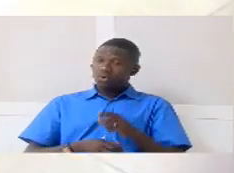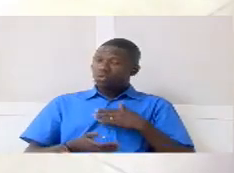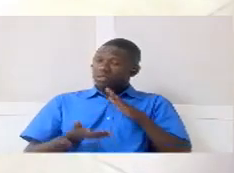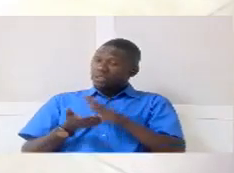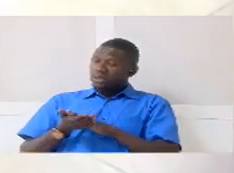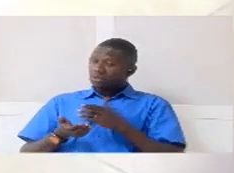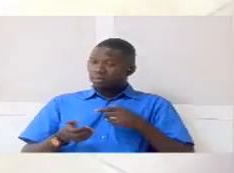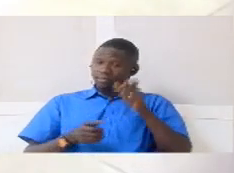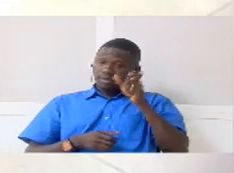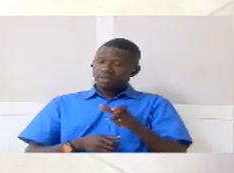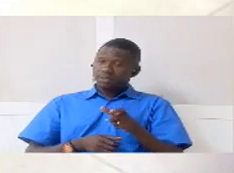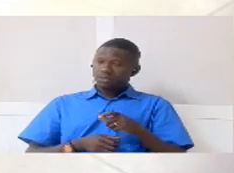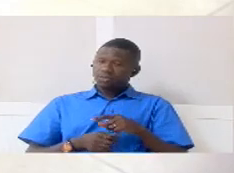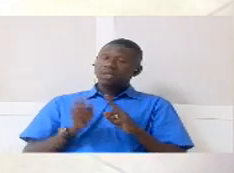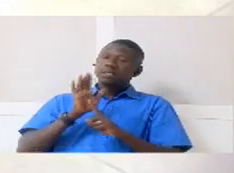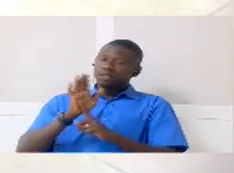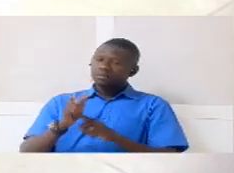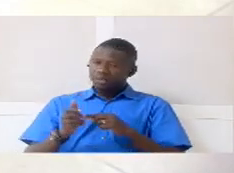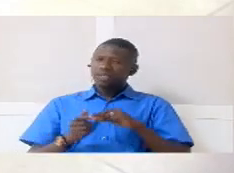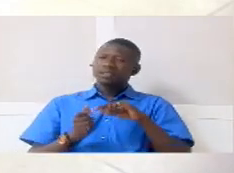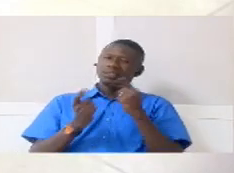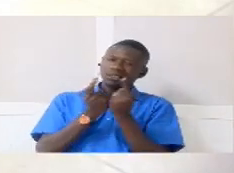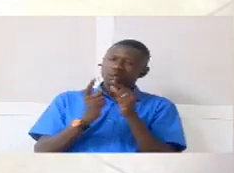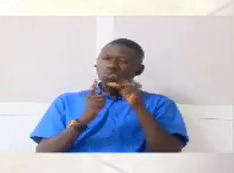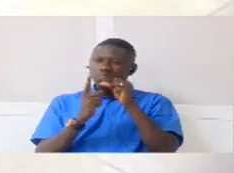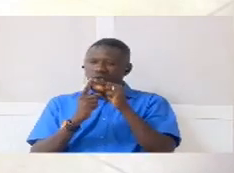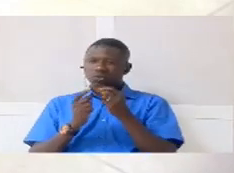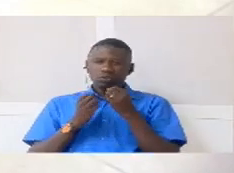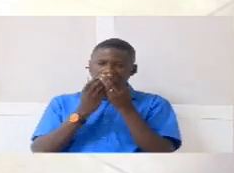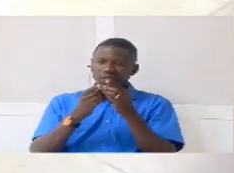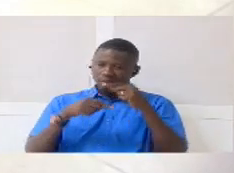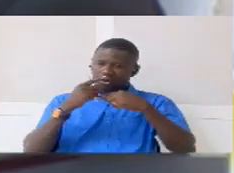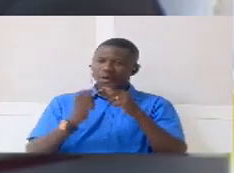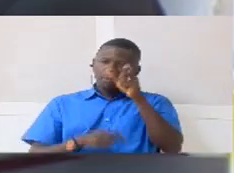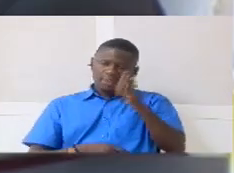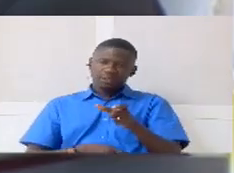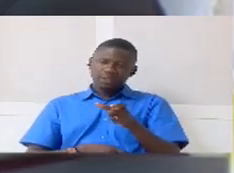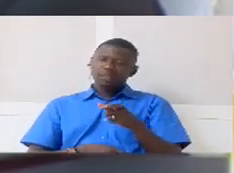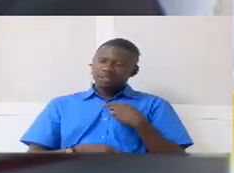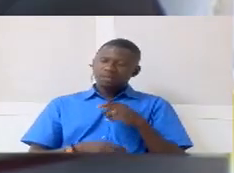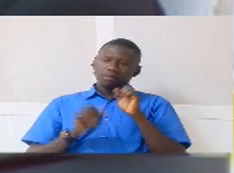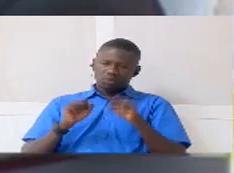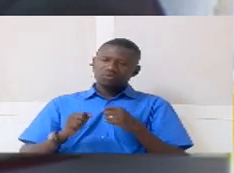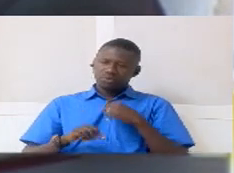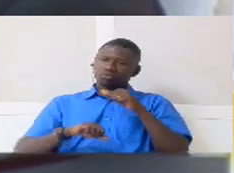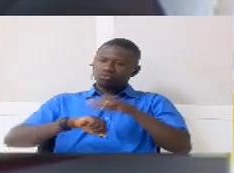are things you may say to someone or some actions you may take towards some individual which can be classified as